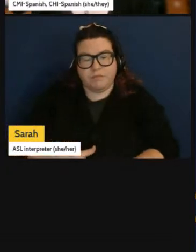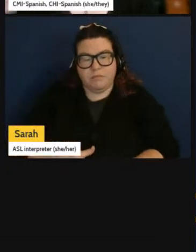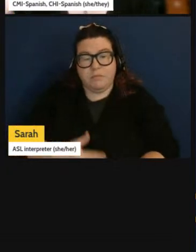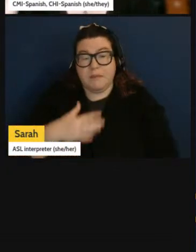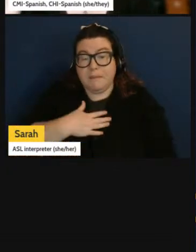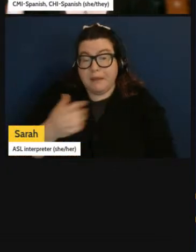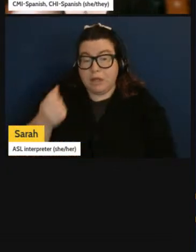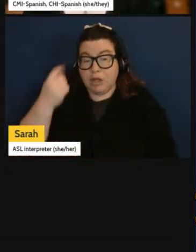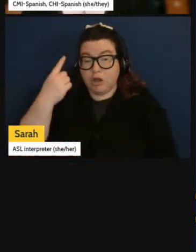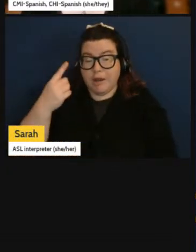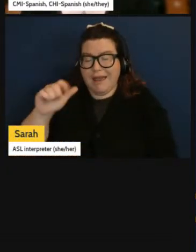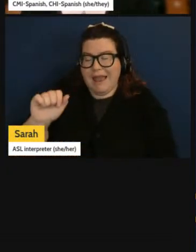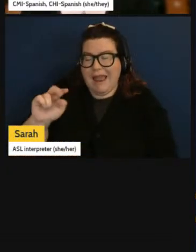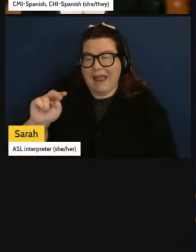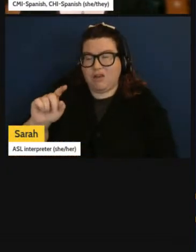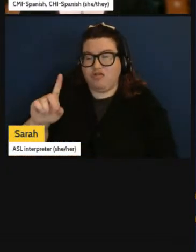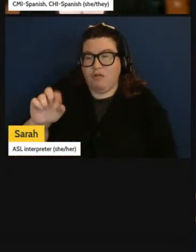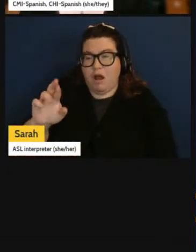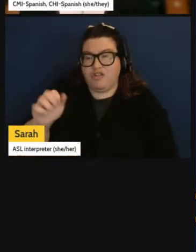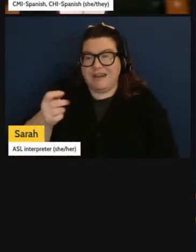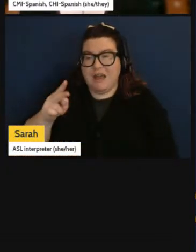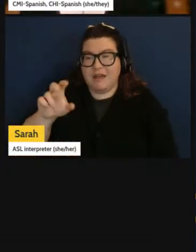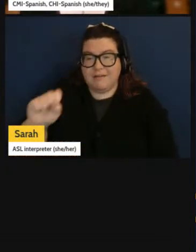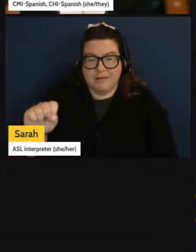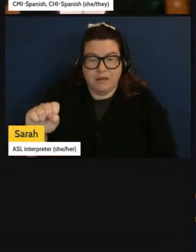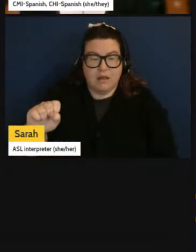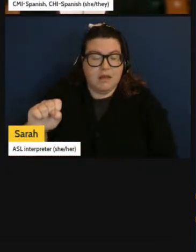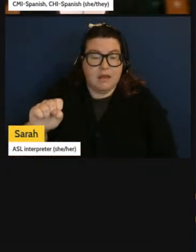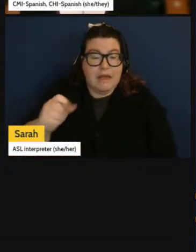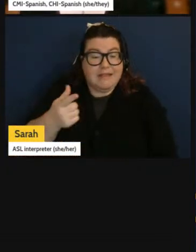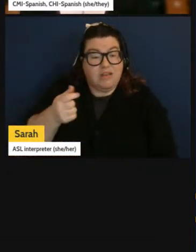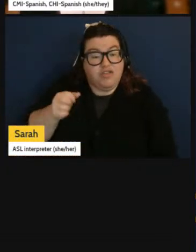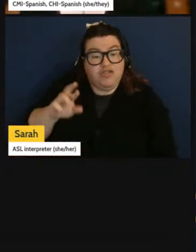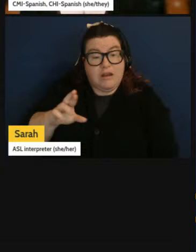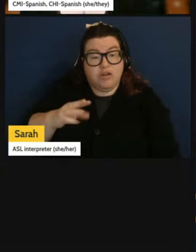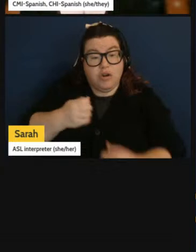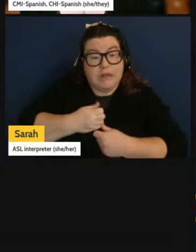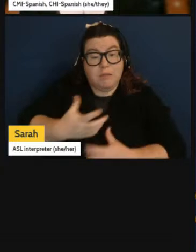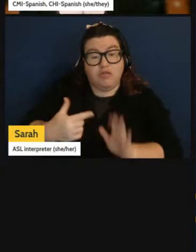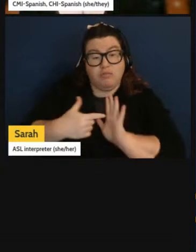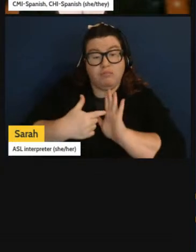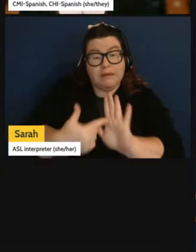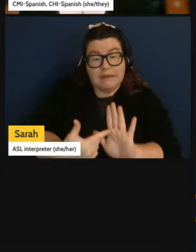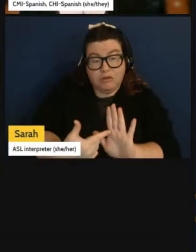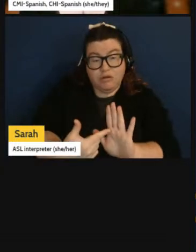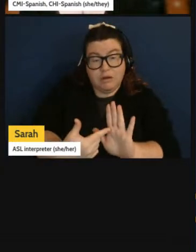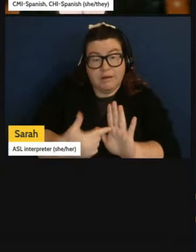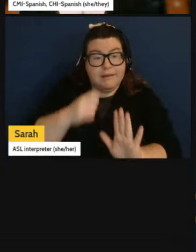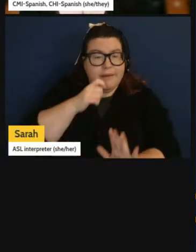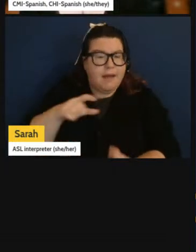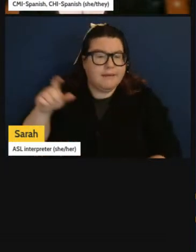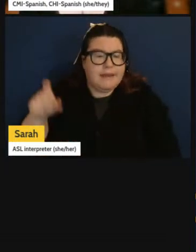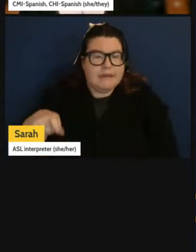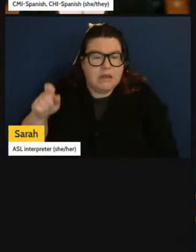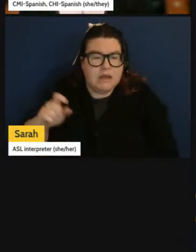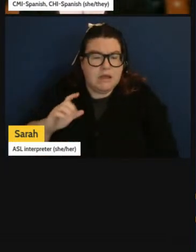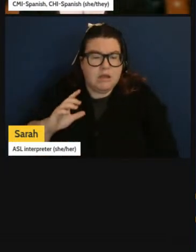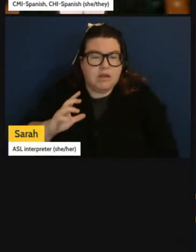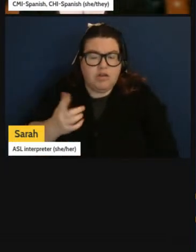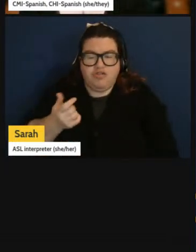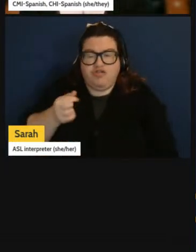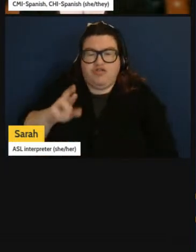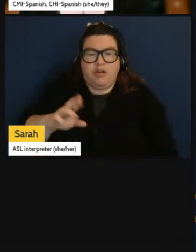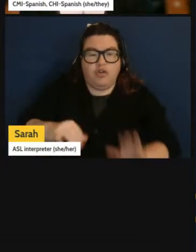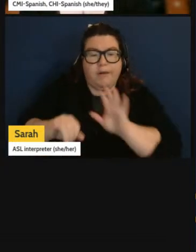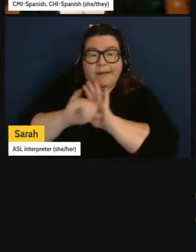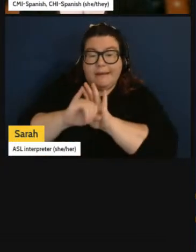of androgynous is that it's a gender expression or presentation, not necessarily a gender or sexual